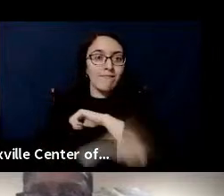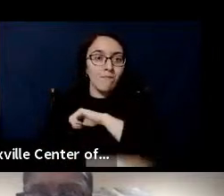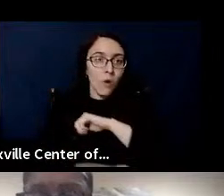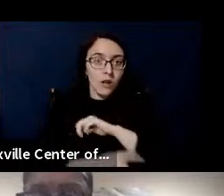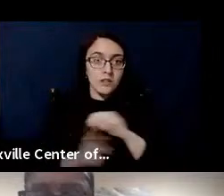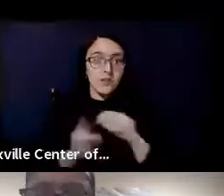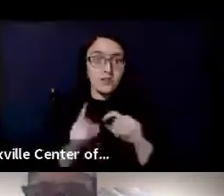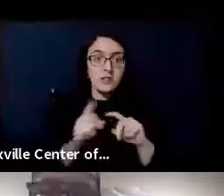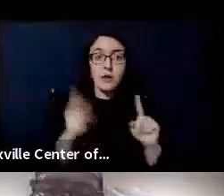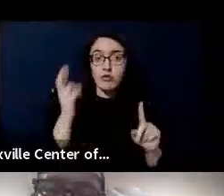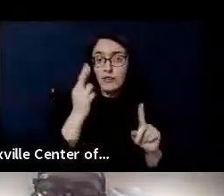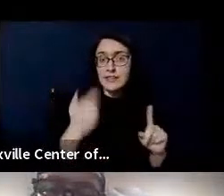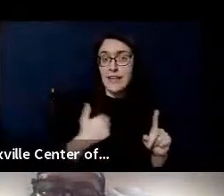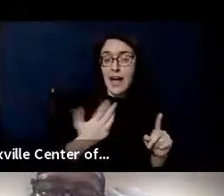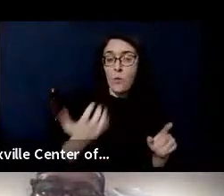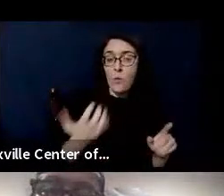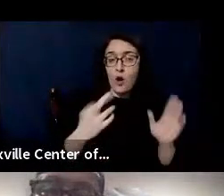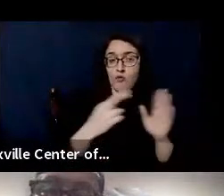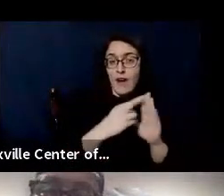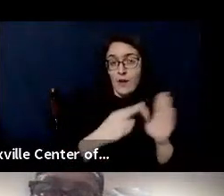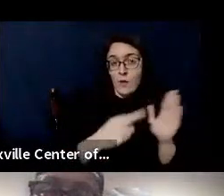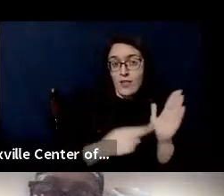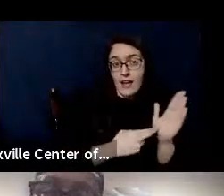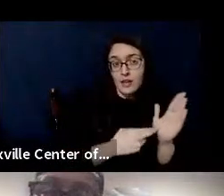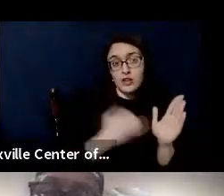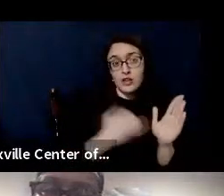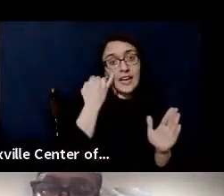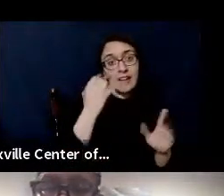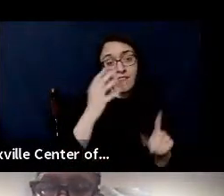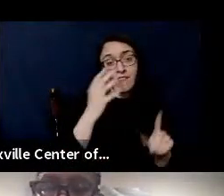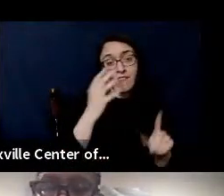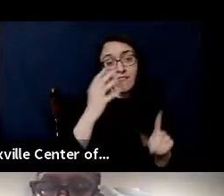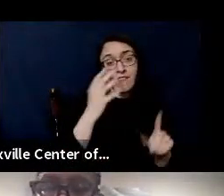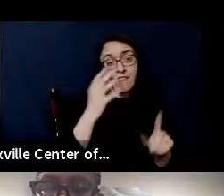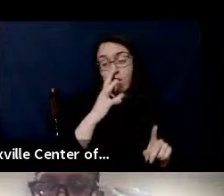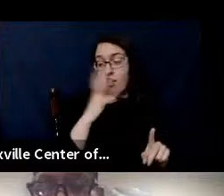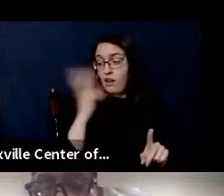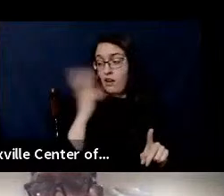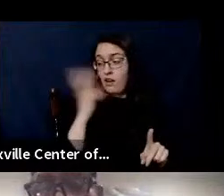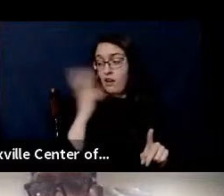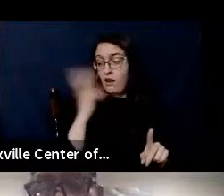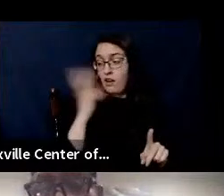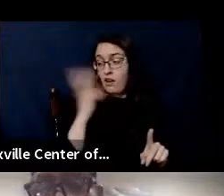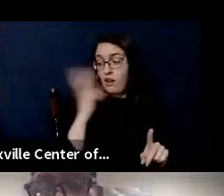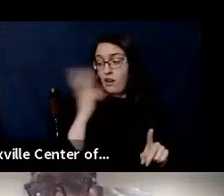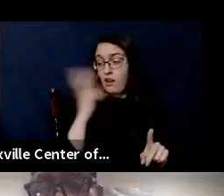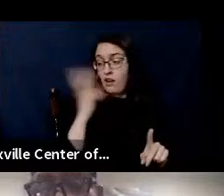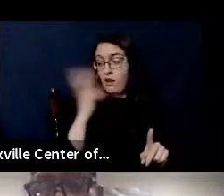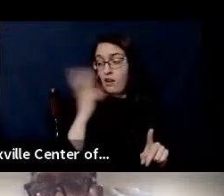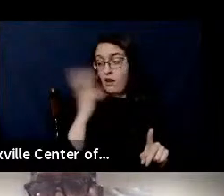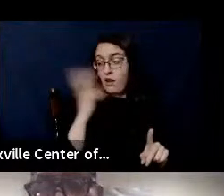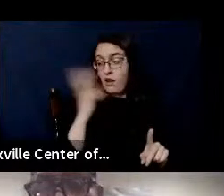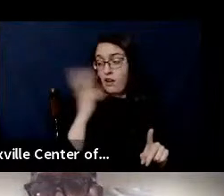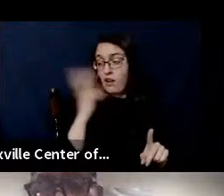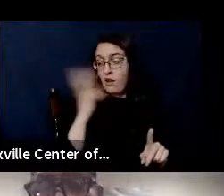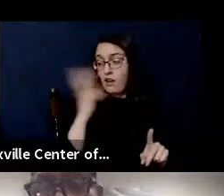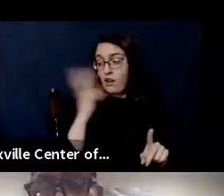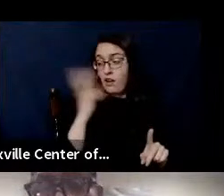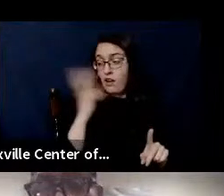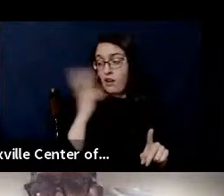be a regulation is that if it's far away been disregarded, then yeah, there would be a situation